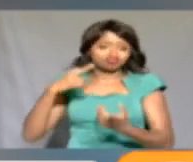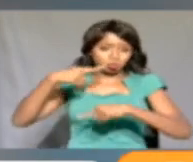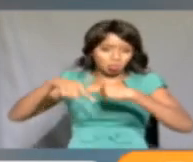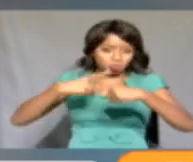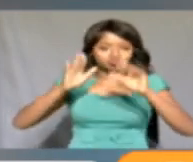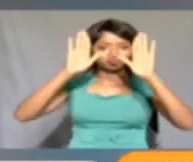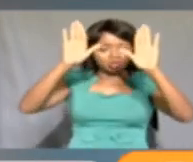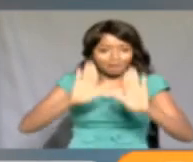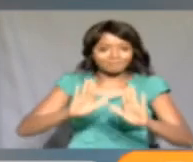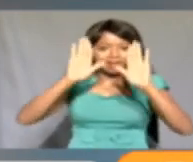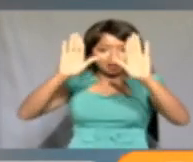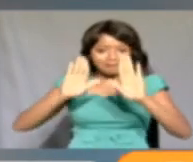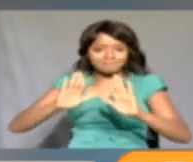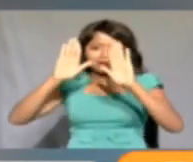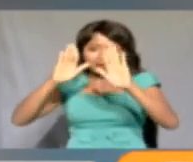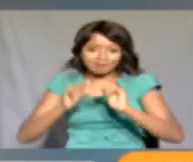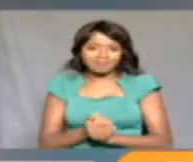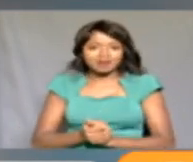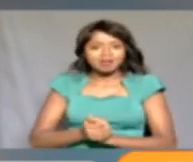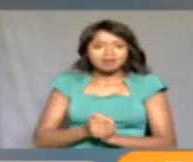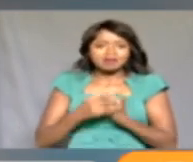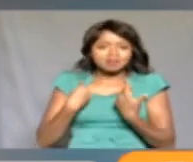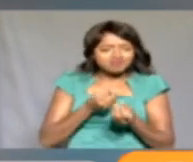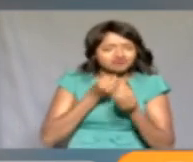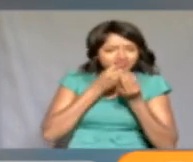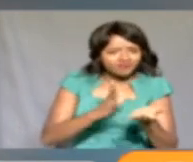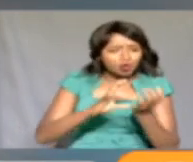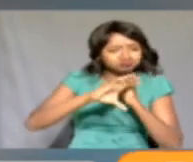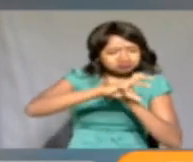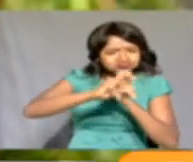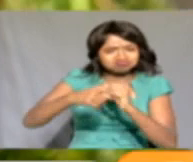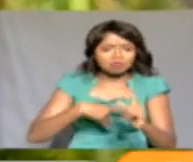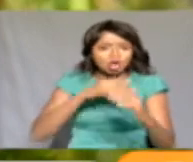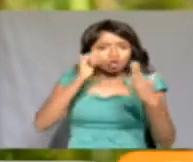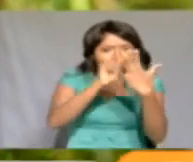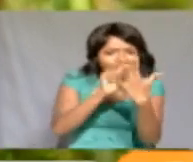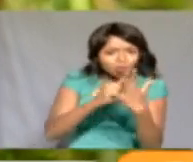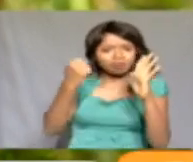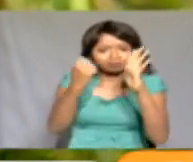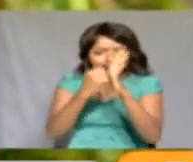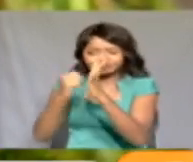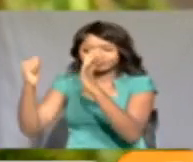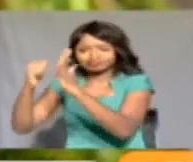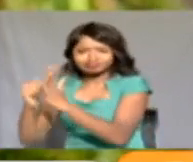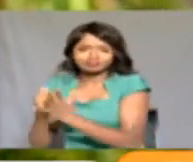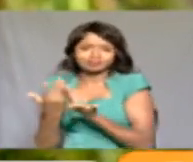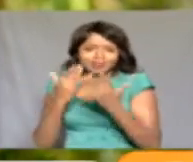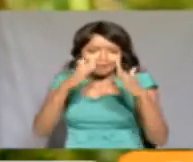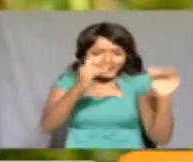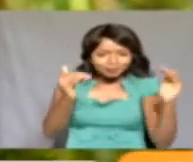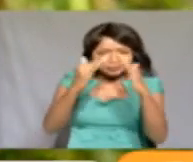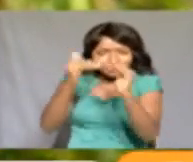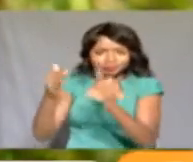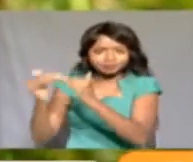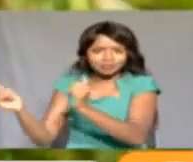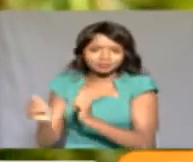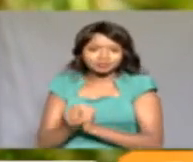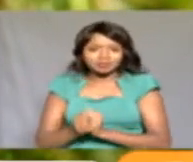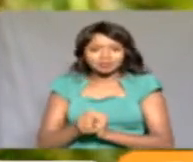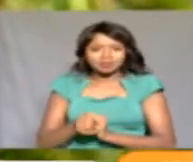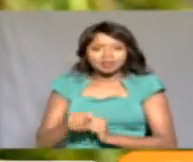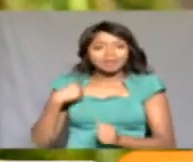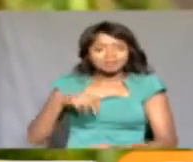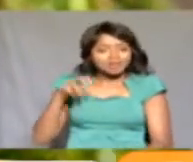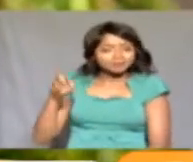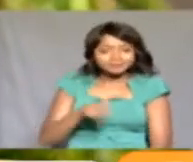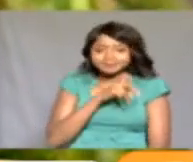a grassroots campaign, canvassing his constituency door to door. Traversing, using by foot.